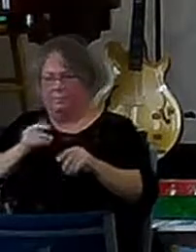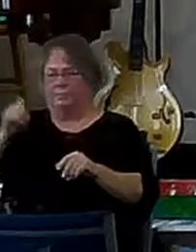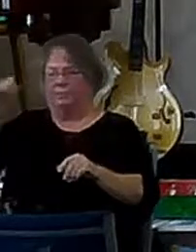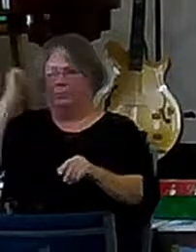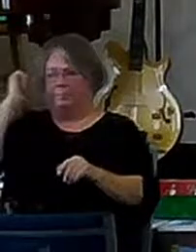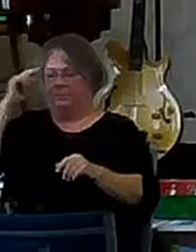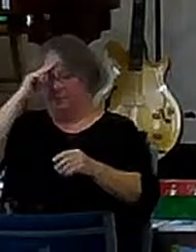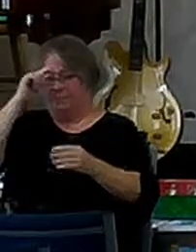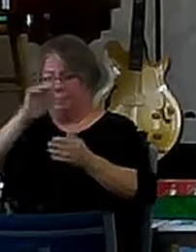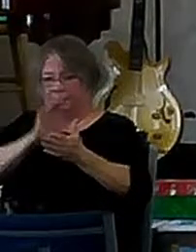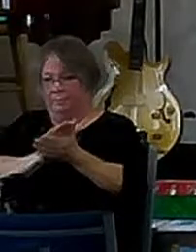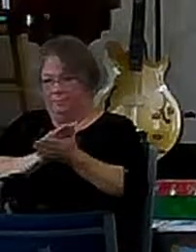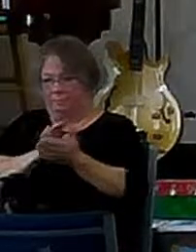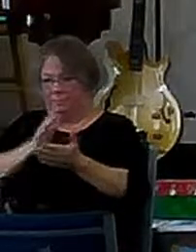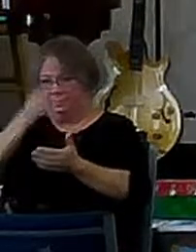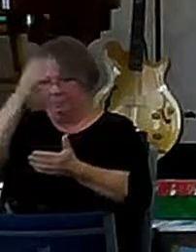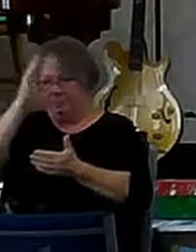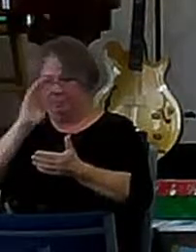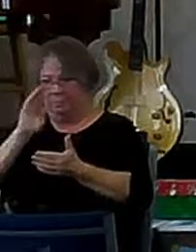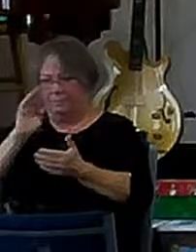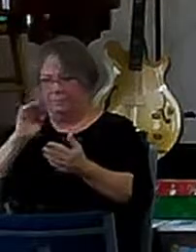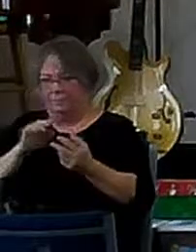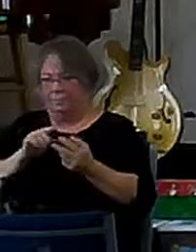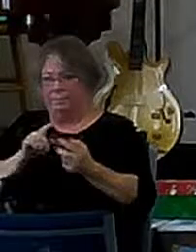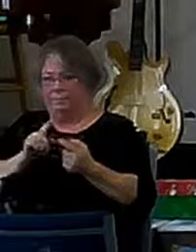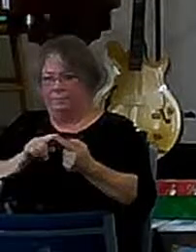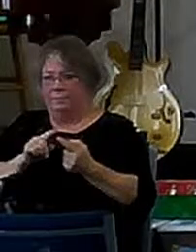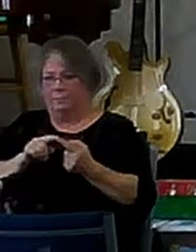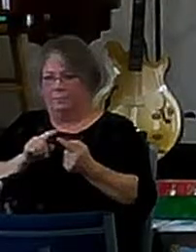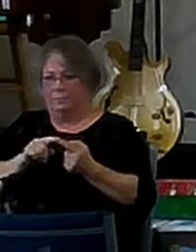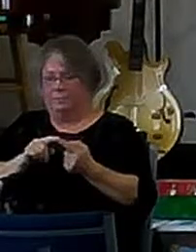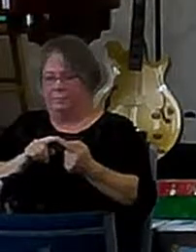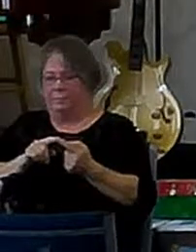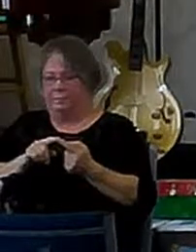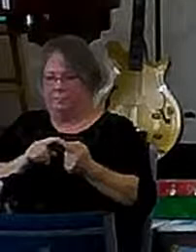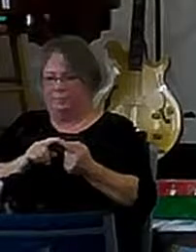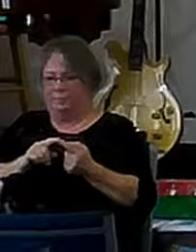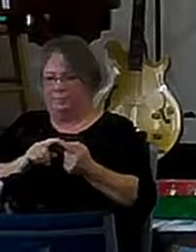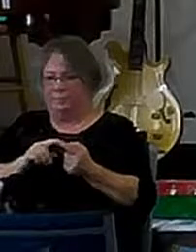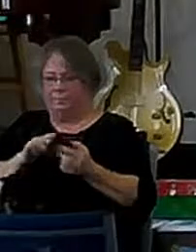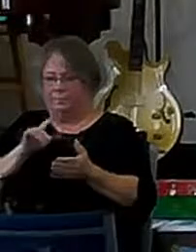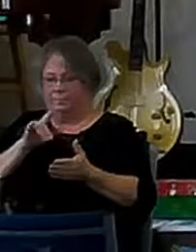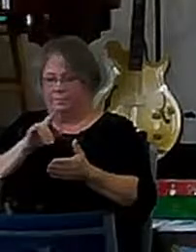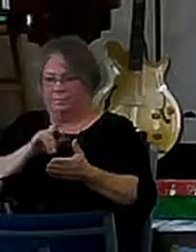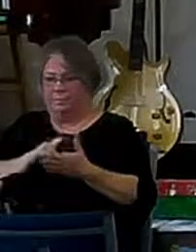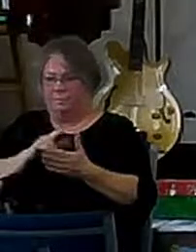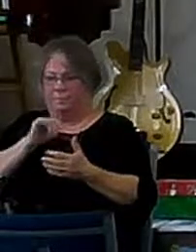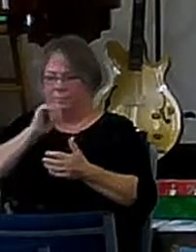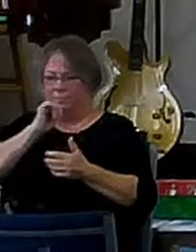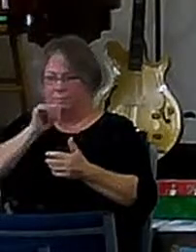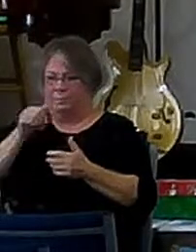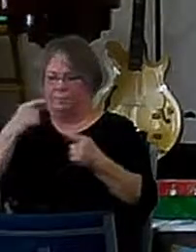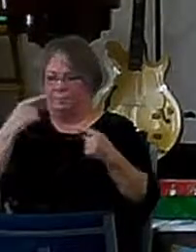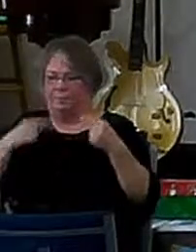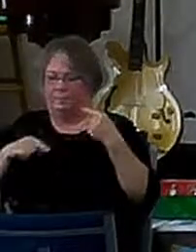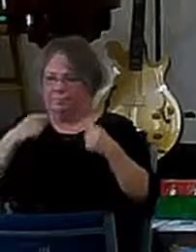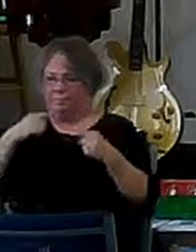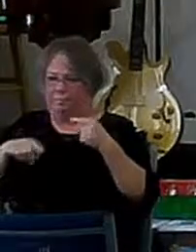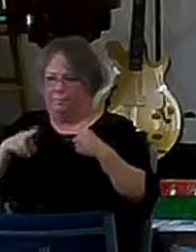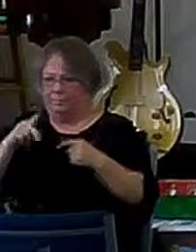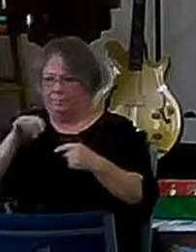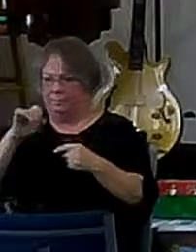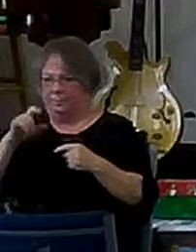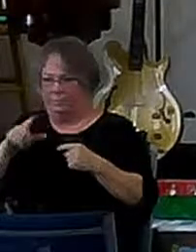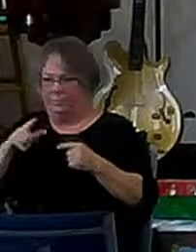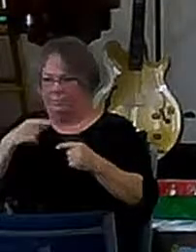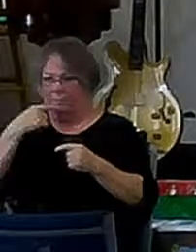Now, we could say more about that, but what I'm going to simply say this morning is that that is not the argument that Paul makes in